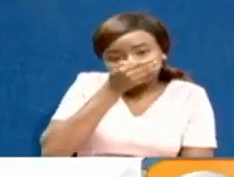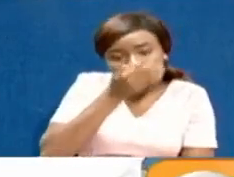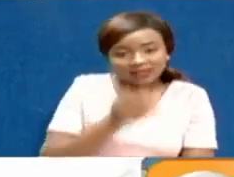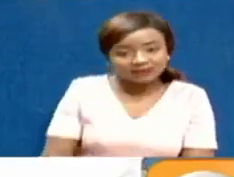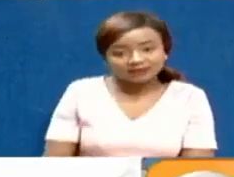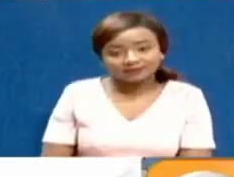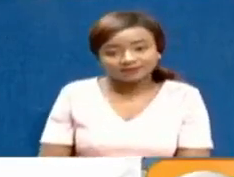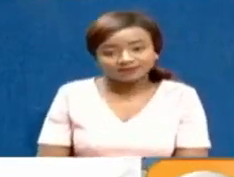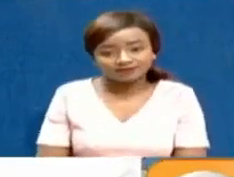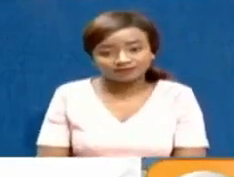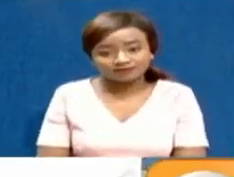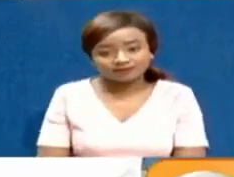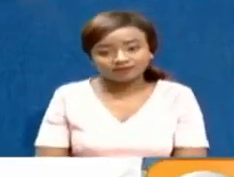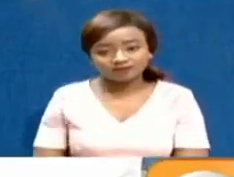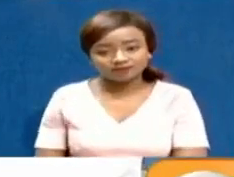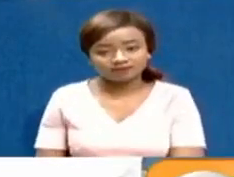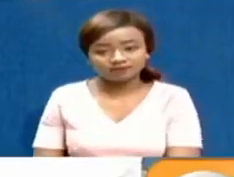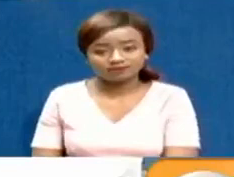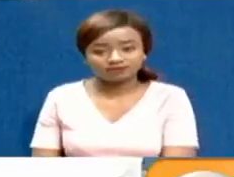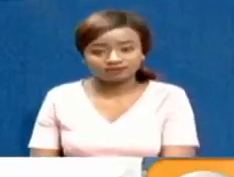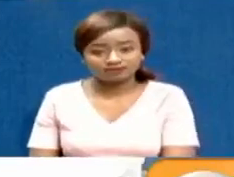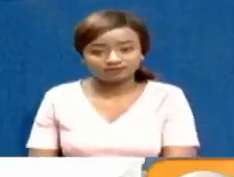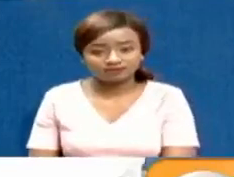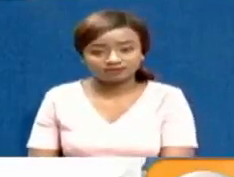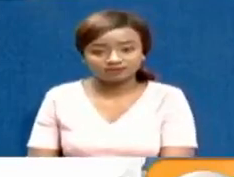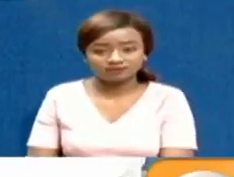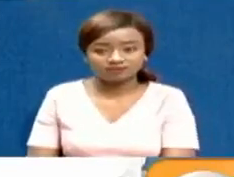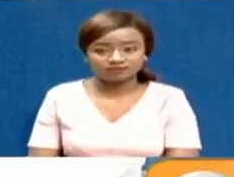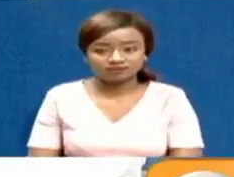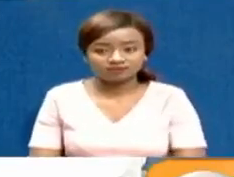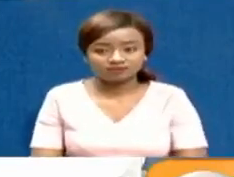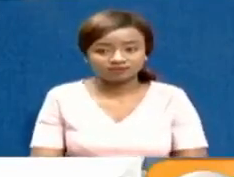engineered as opposed to being dumped